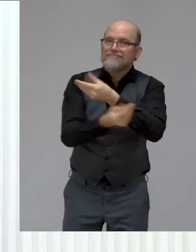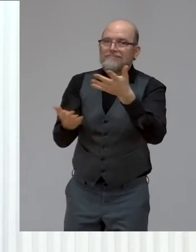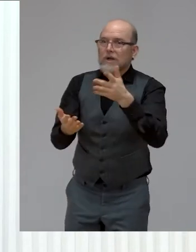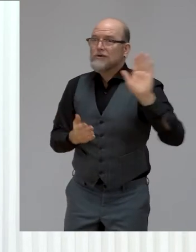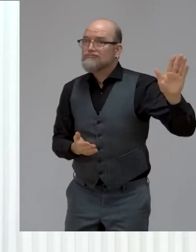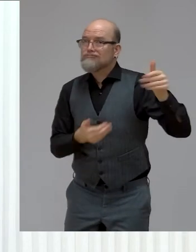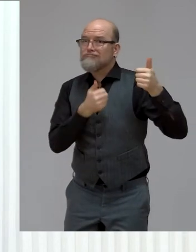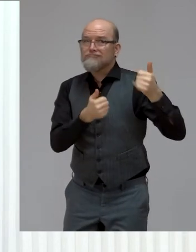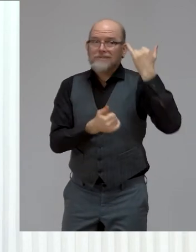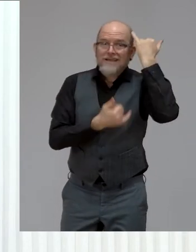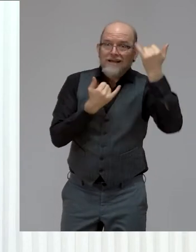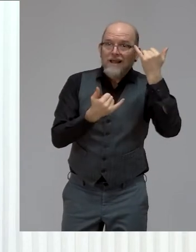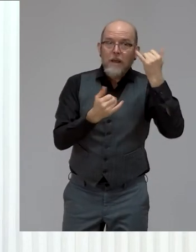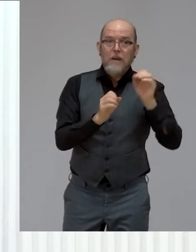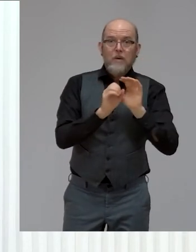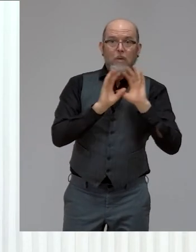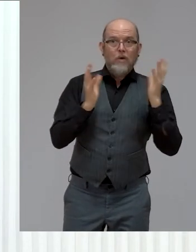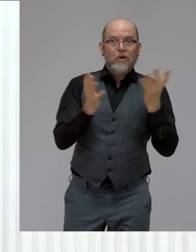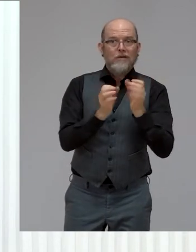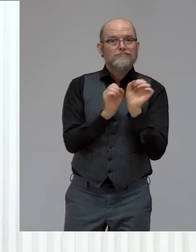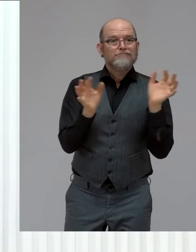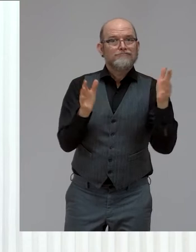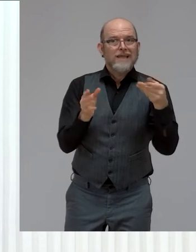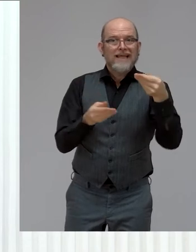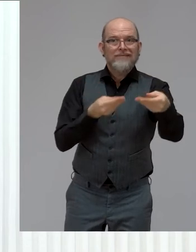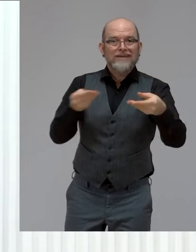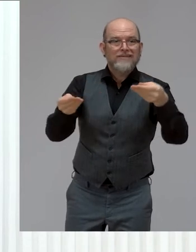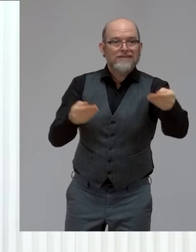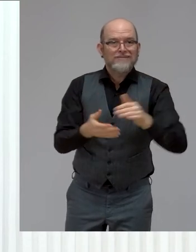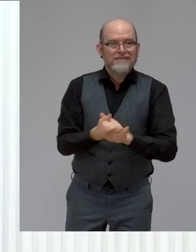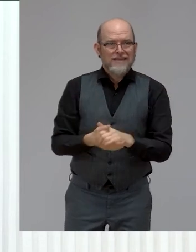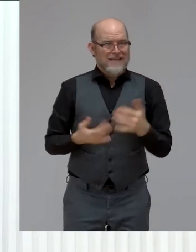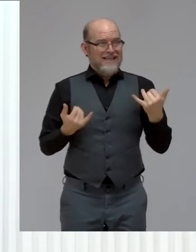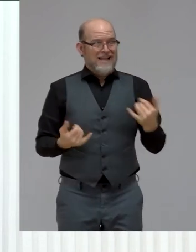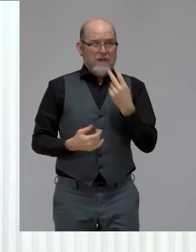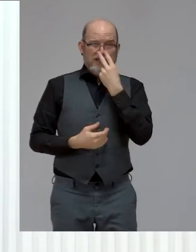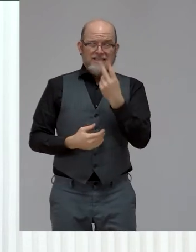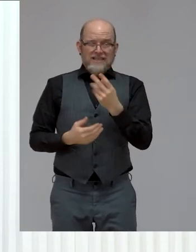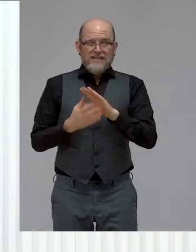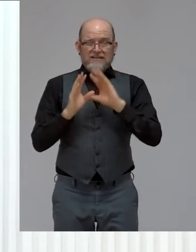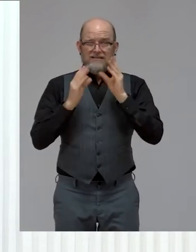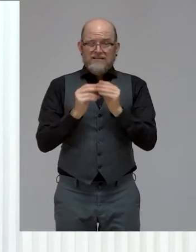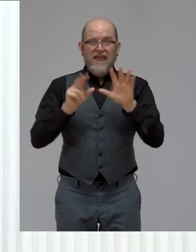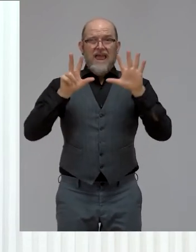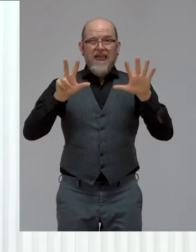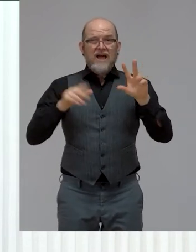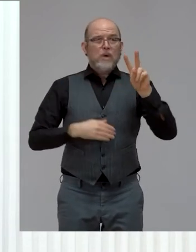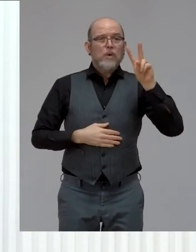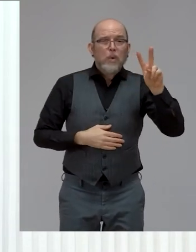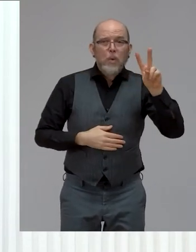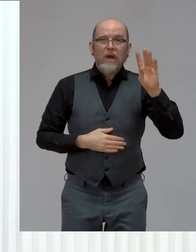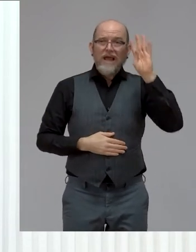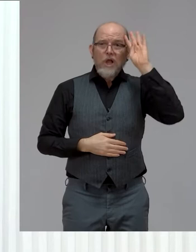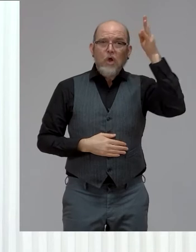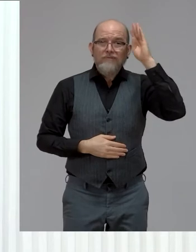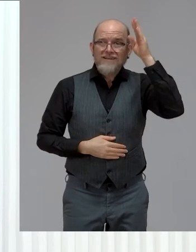world. This year, we identified 82 innovative practices and policies